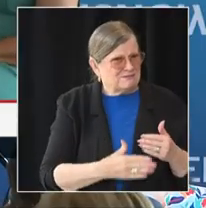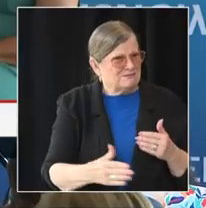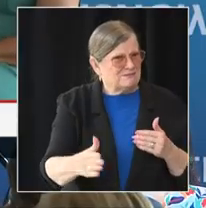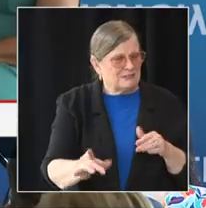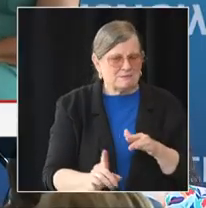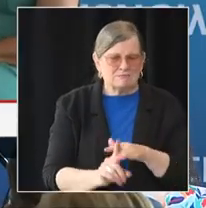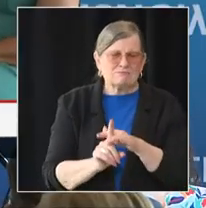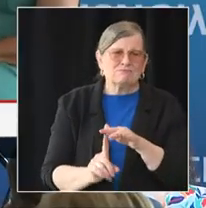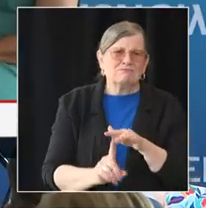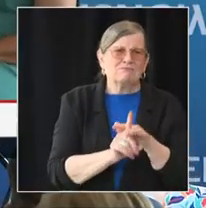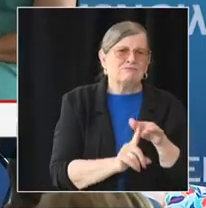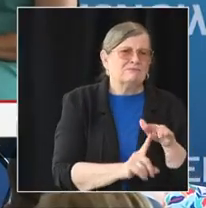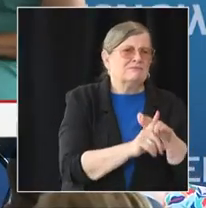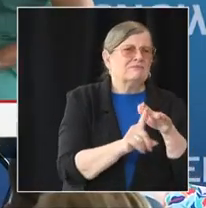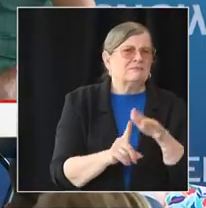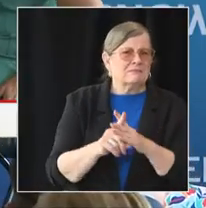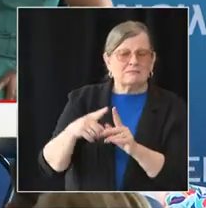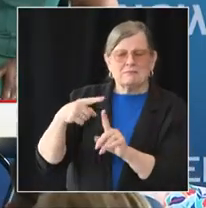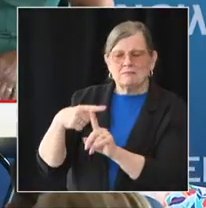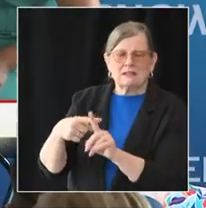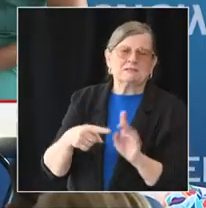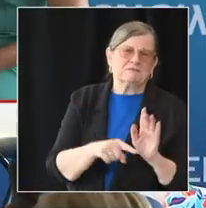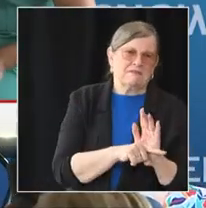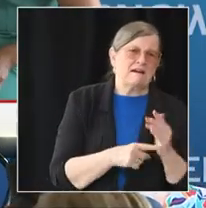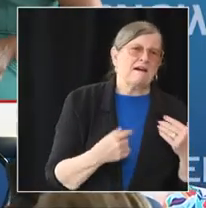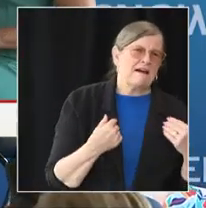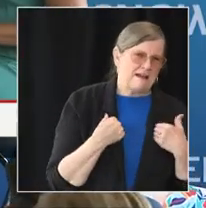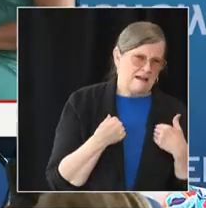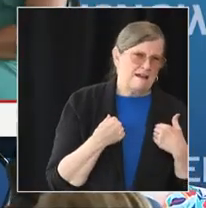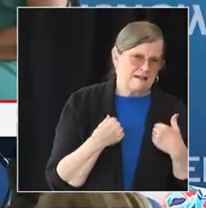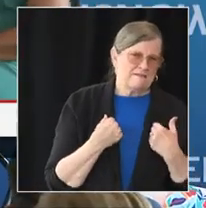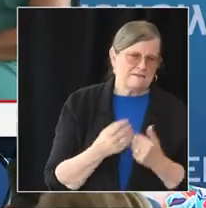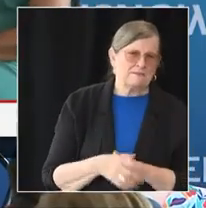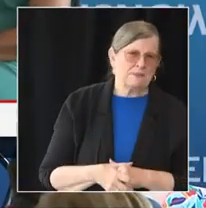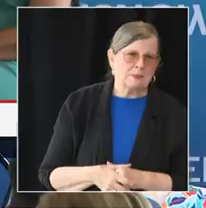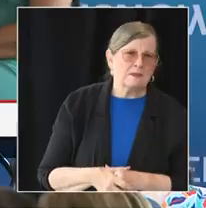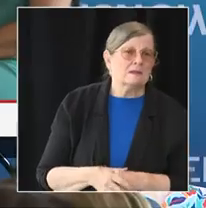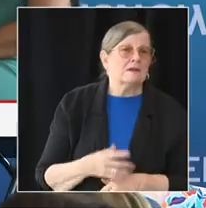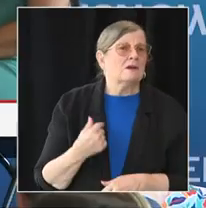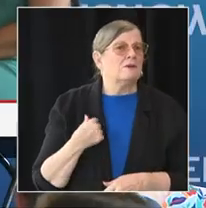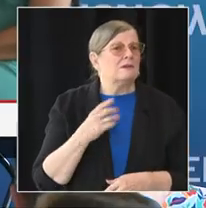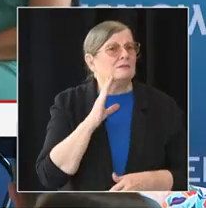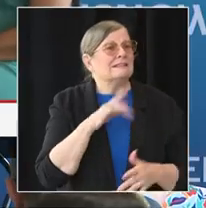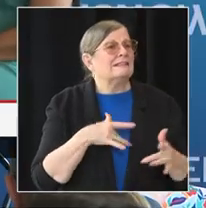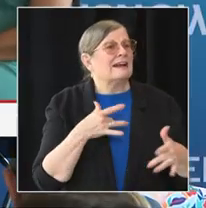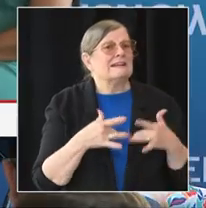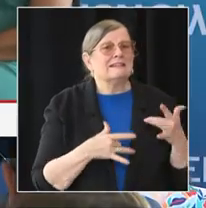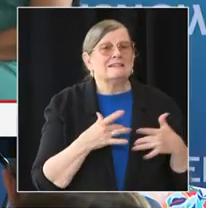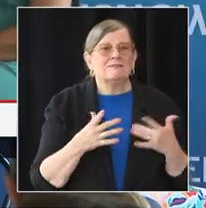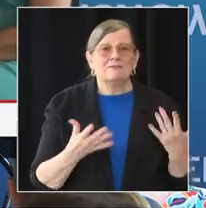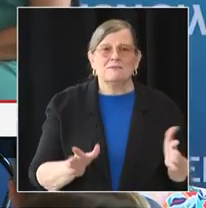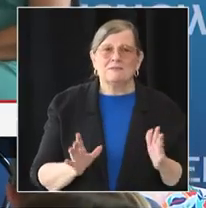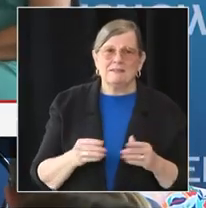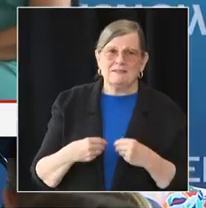too, and with challenges come opportunities, so we're excited to talk about those opportunities that are ahead of